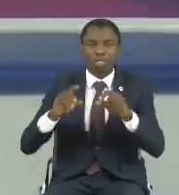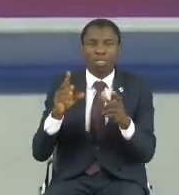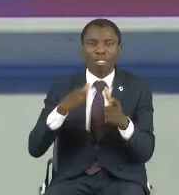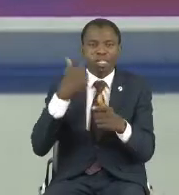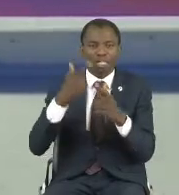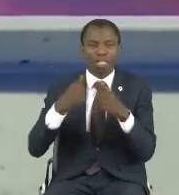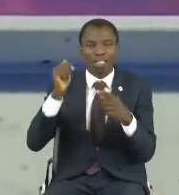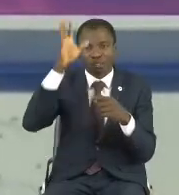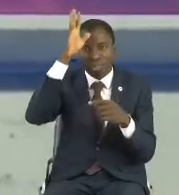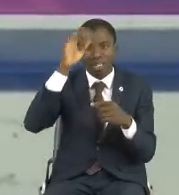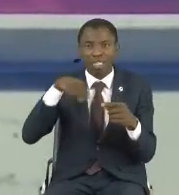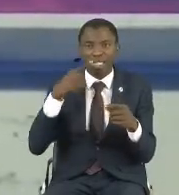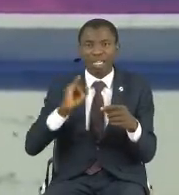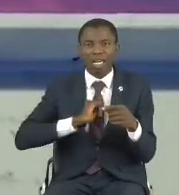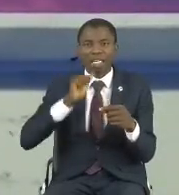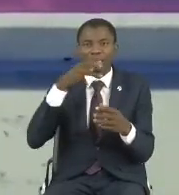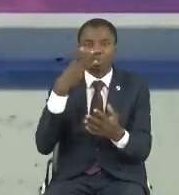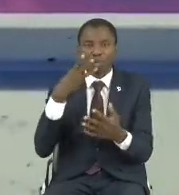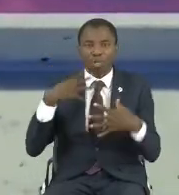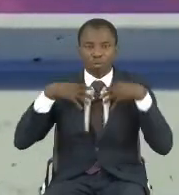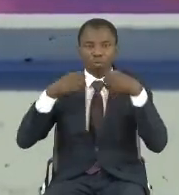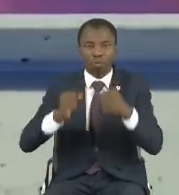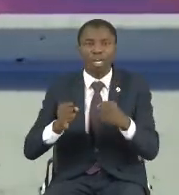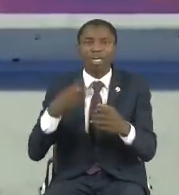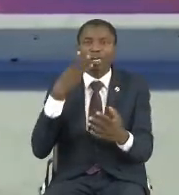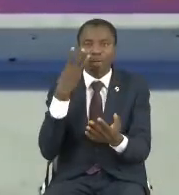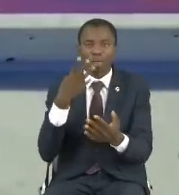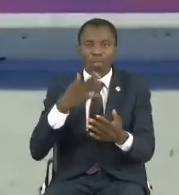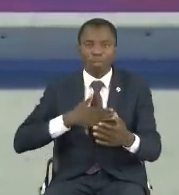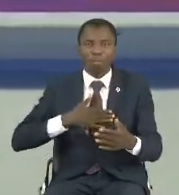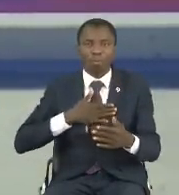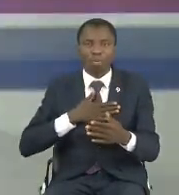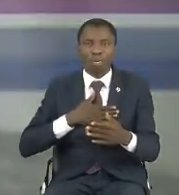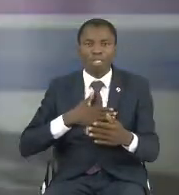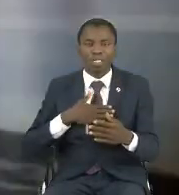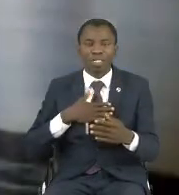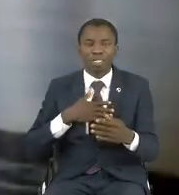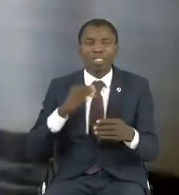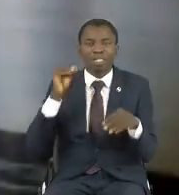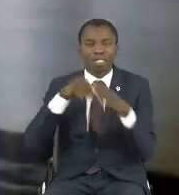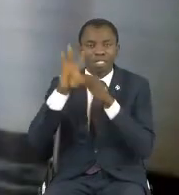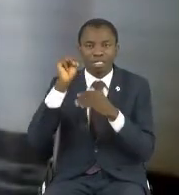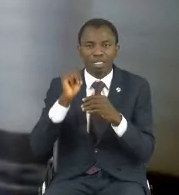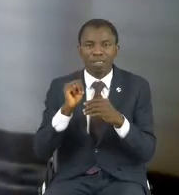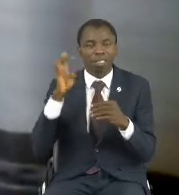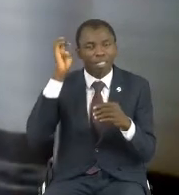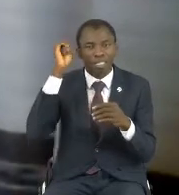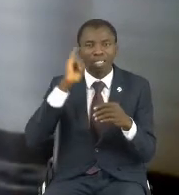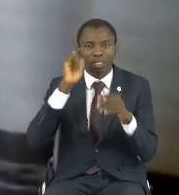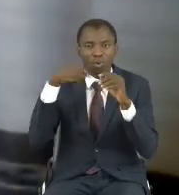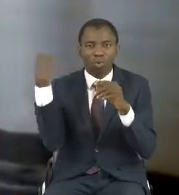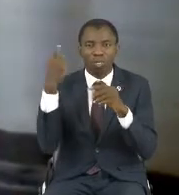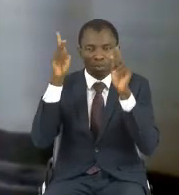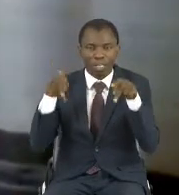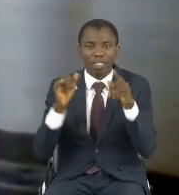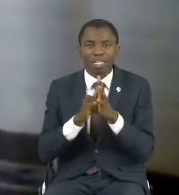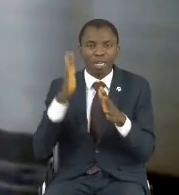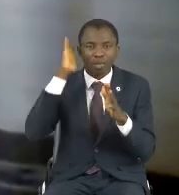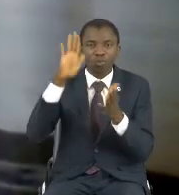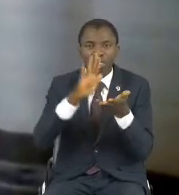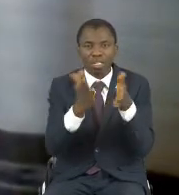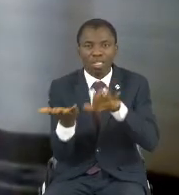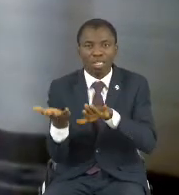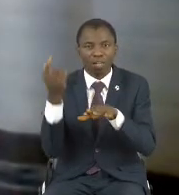well pleased in him. He is the only one that could die for you and